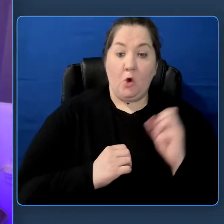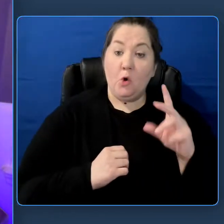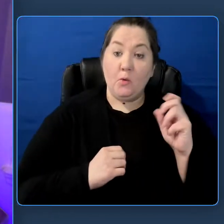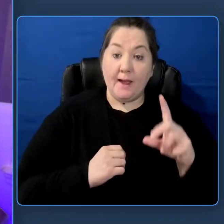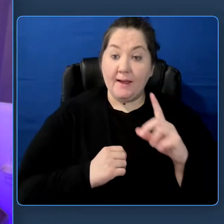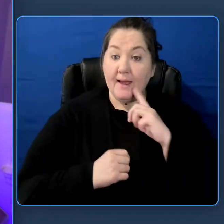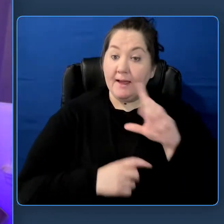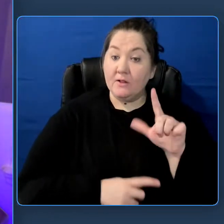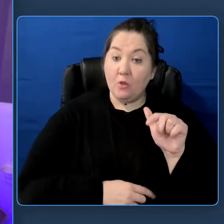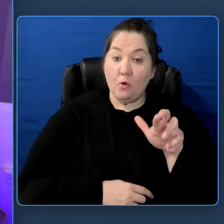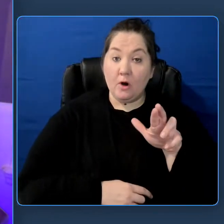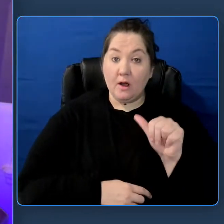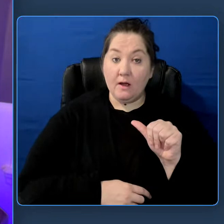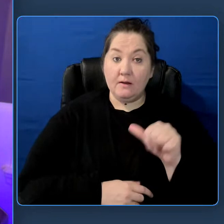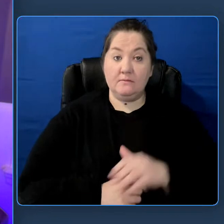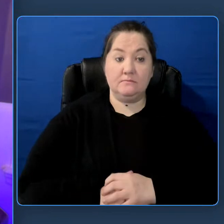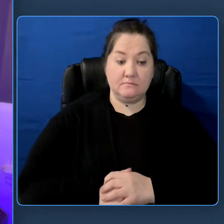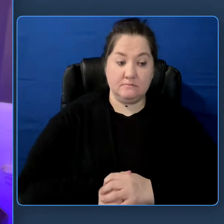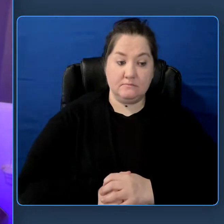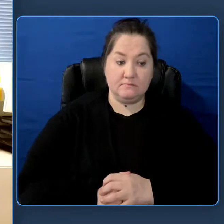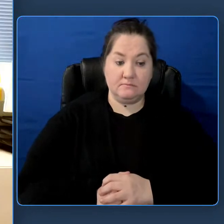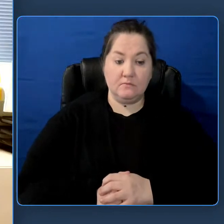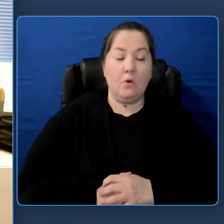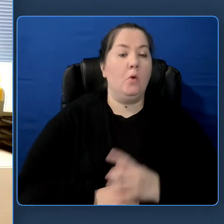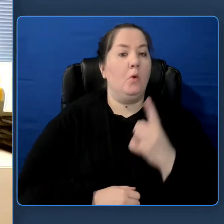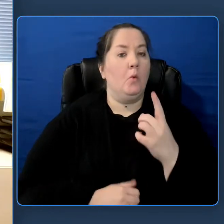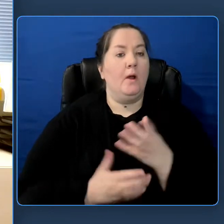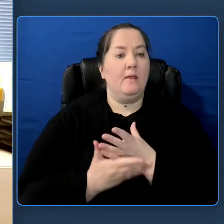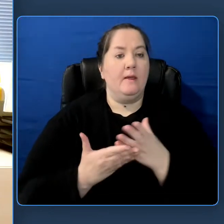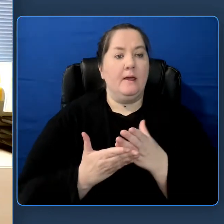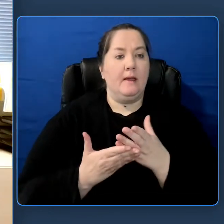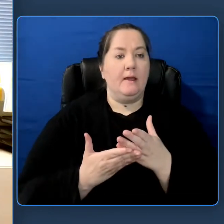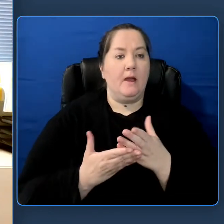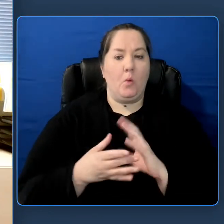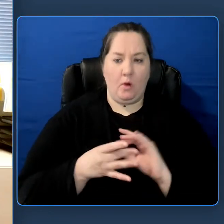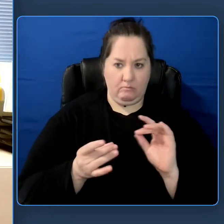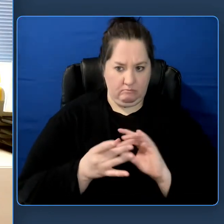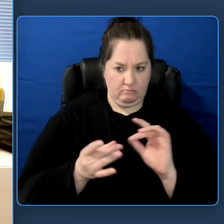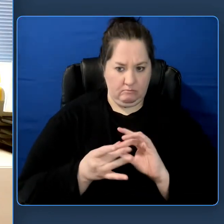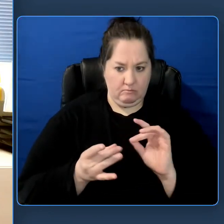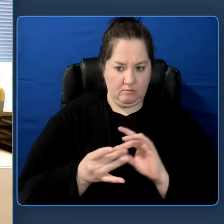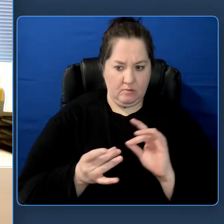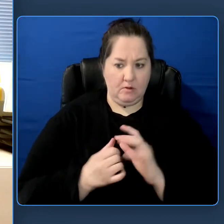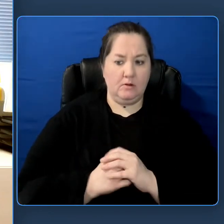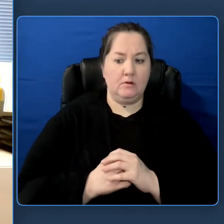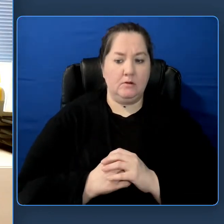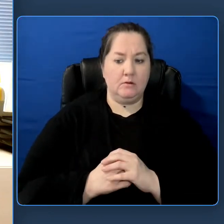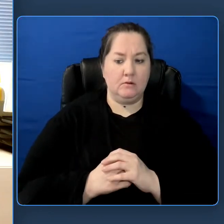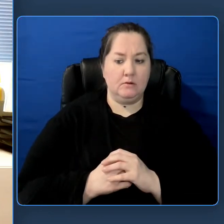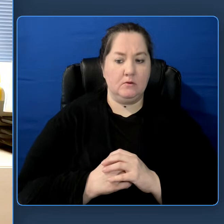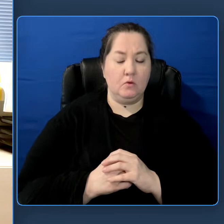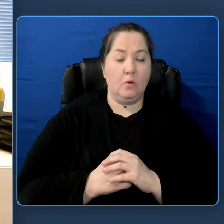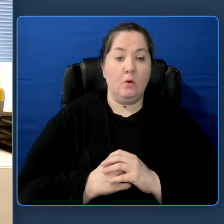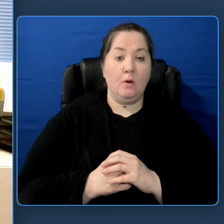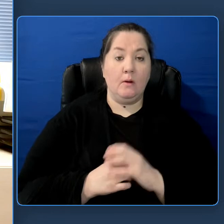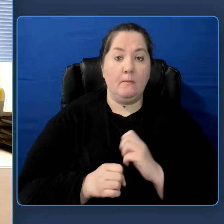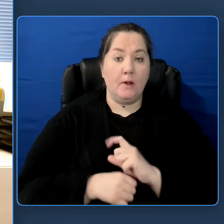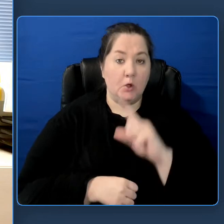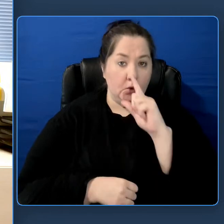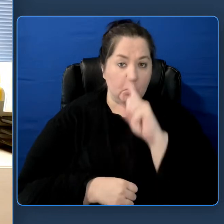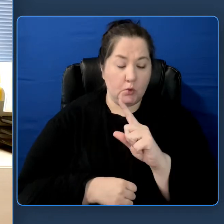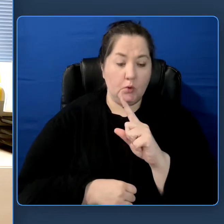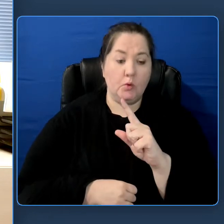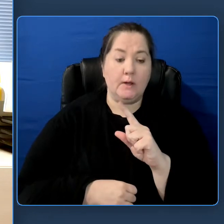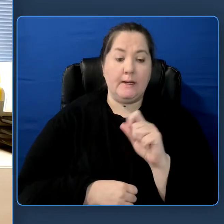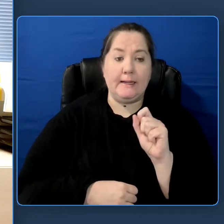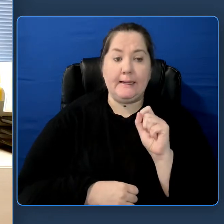All right. And Laura? The one thing I did want to mention is that you need to make sure